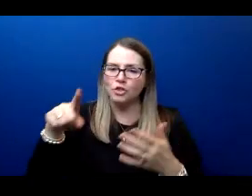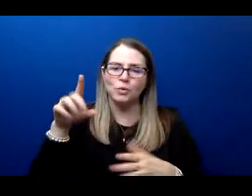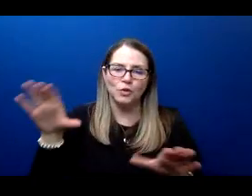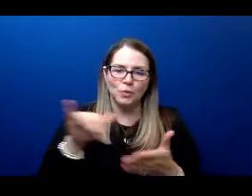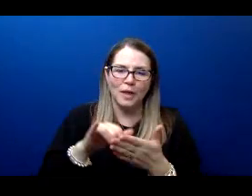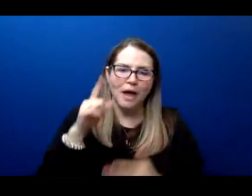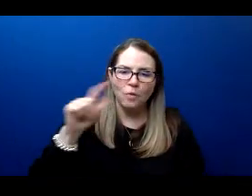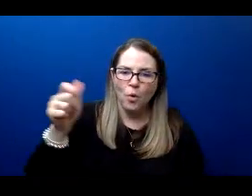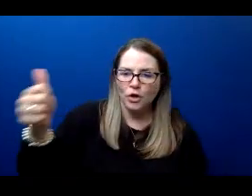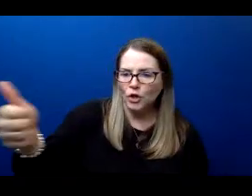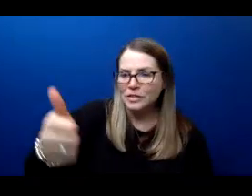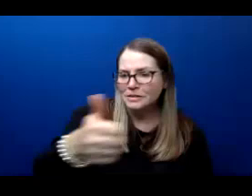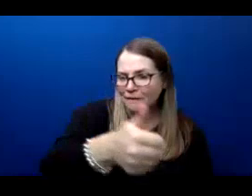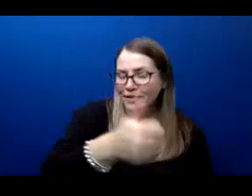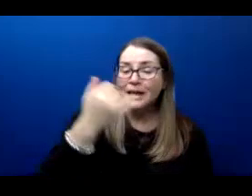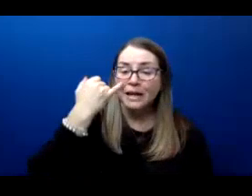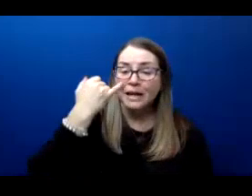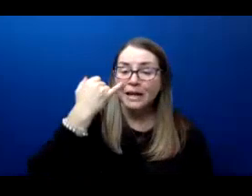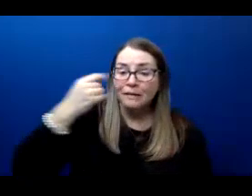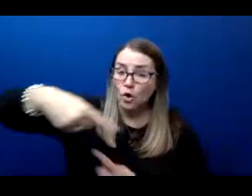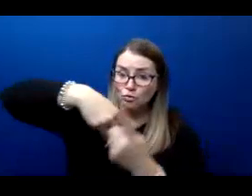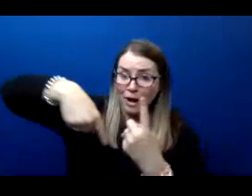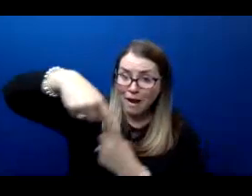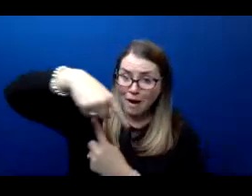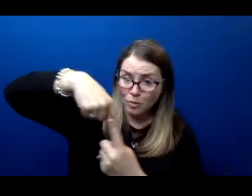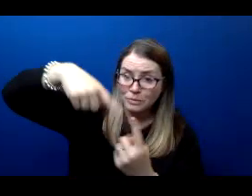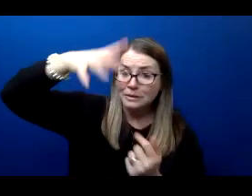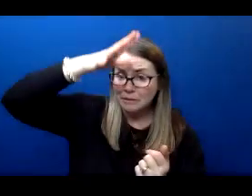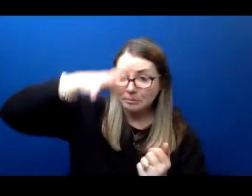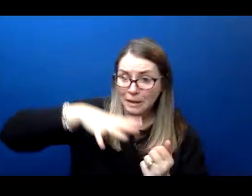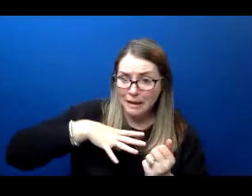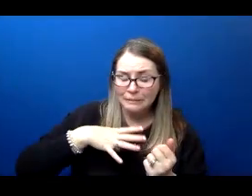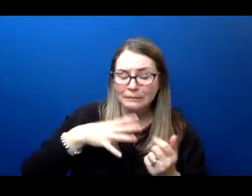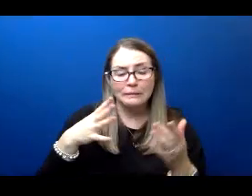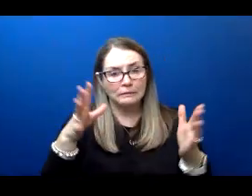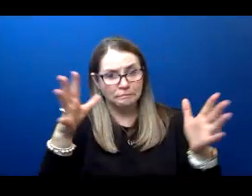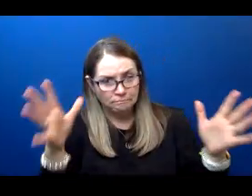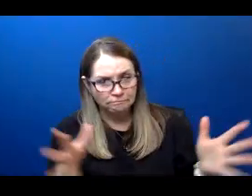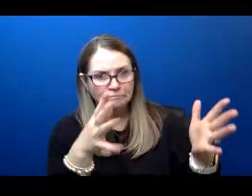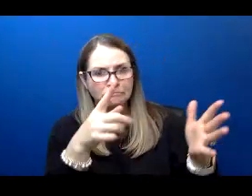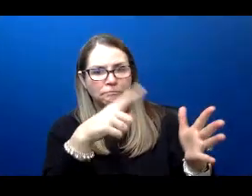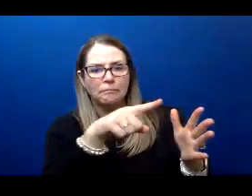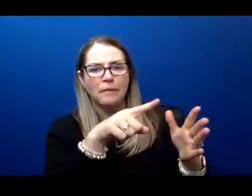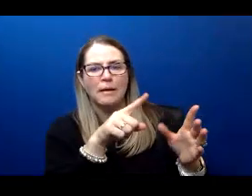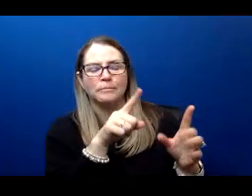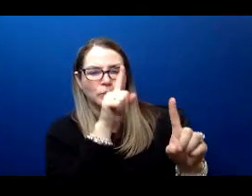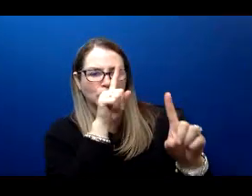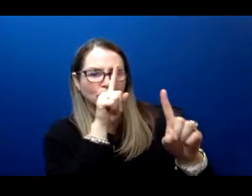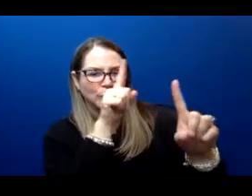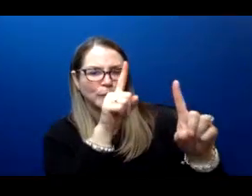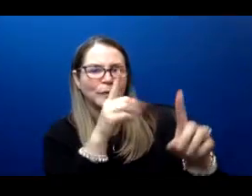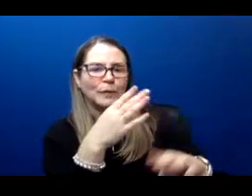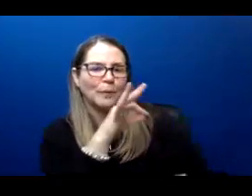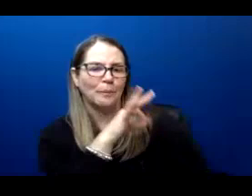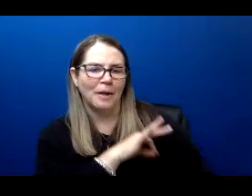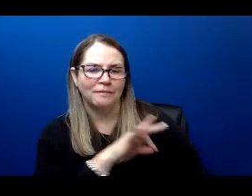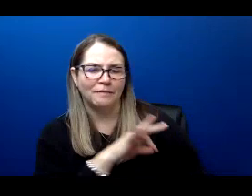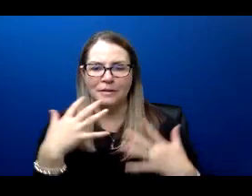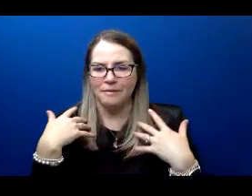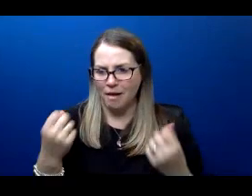you're around men as well, to kind of give credence to them reaching out for the benefit of their own